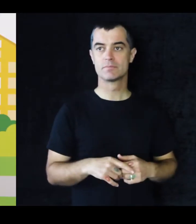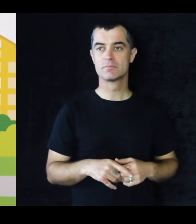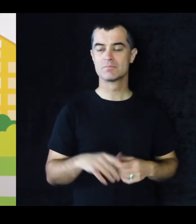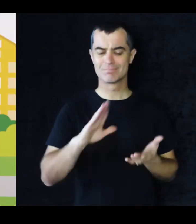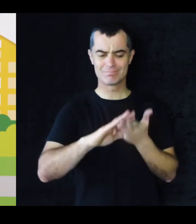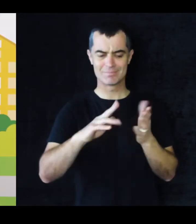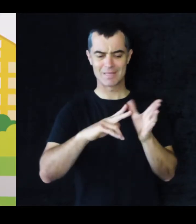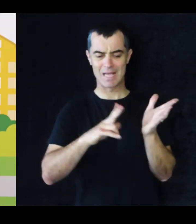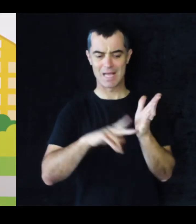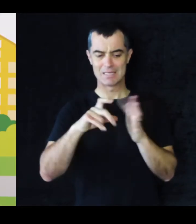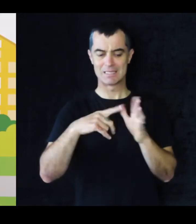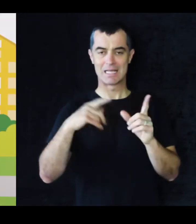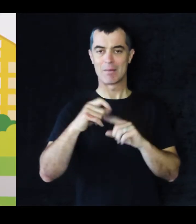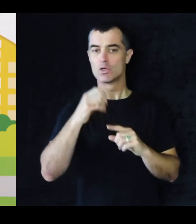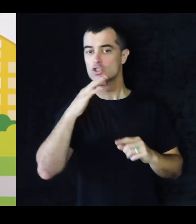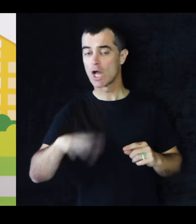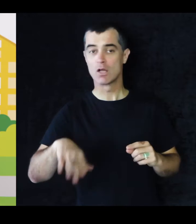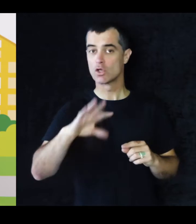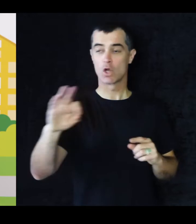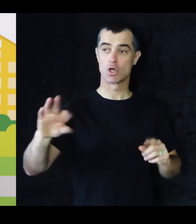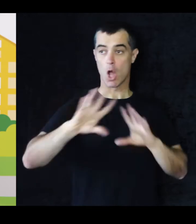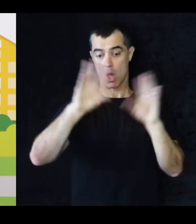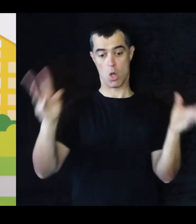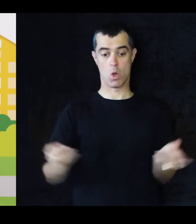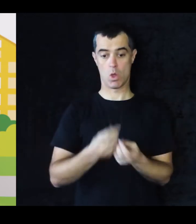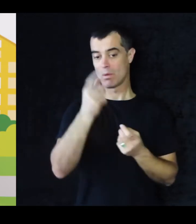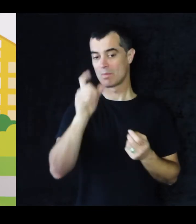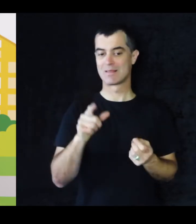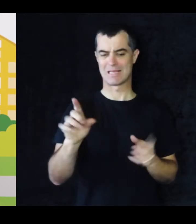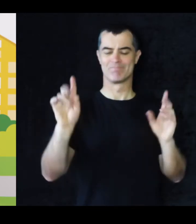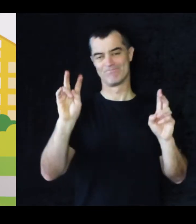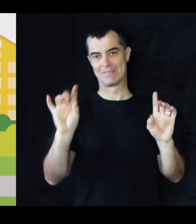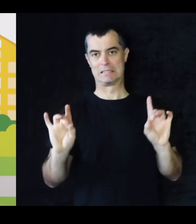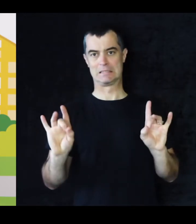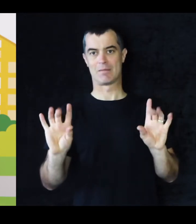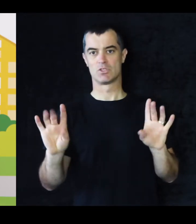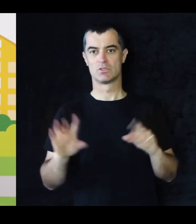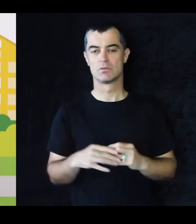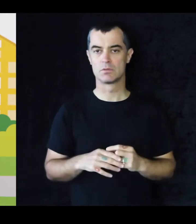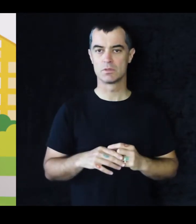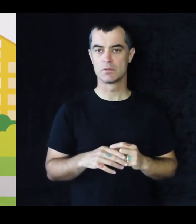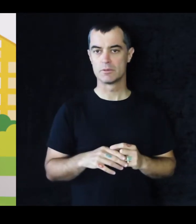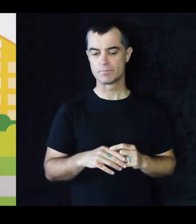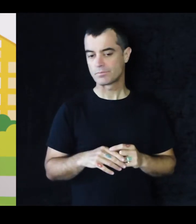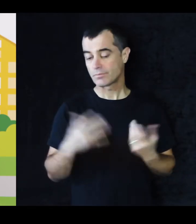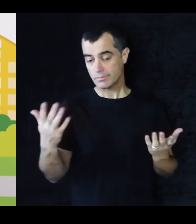child is not a whole person. They are